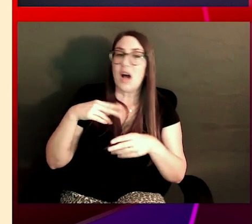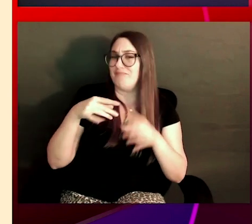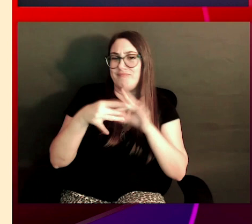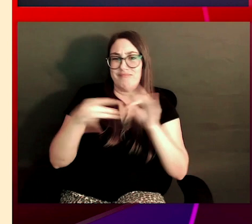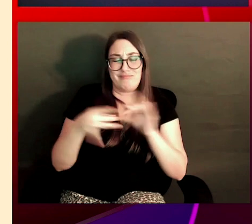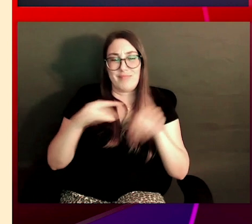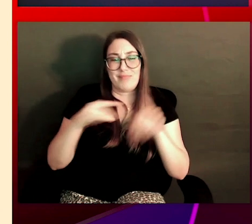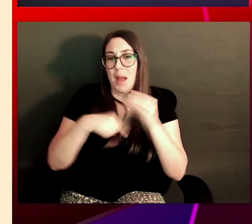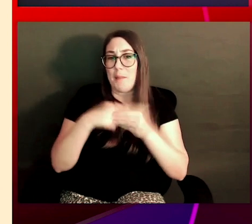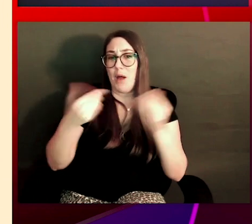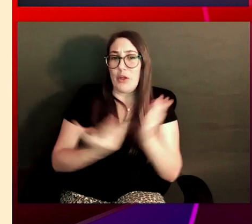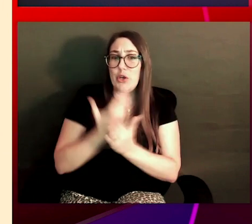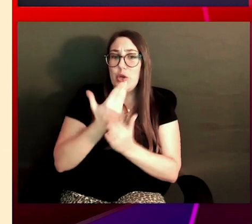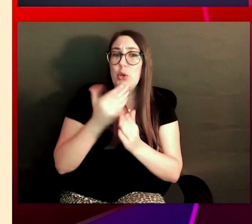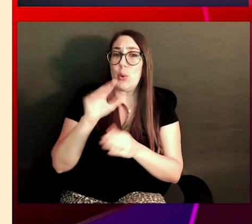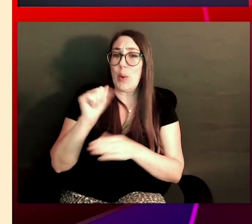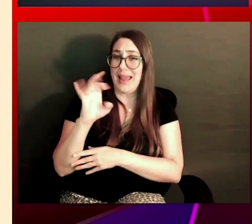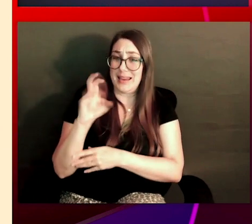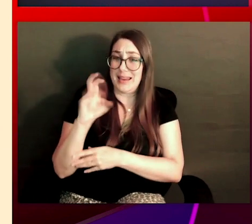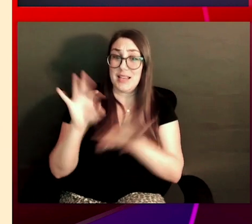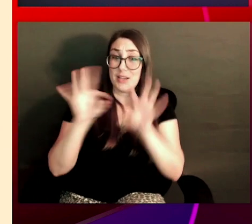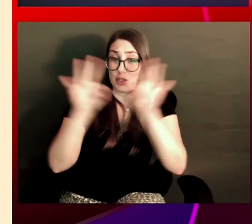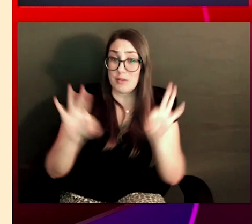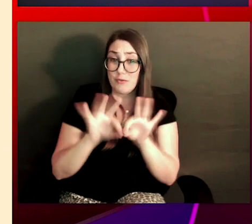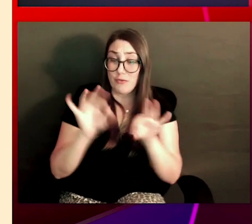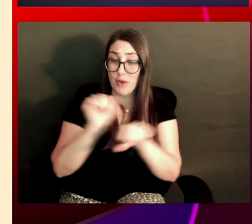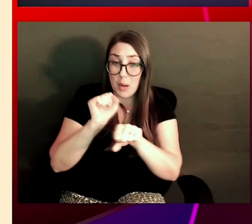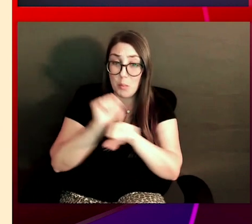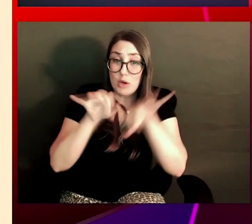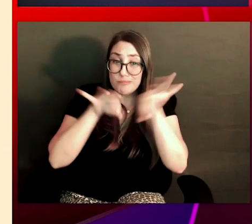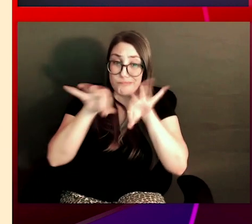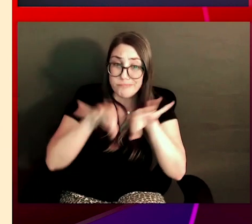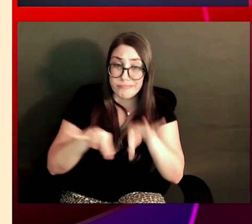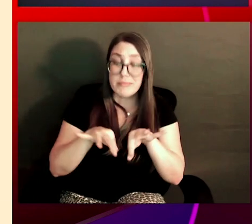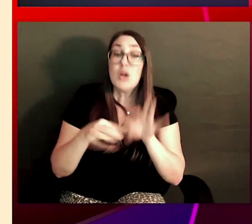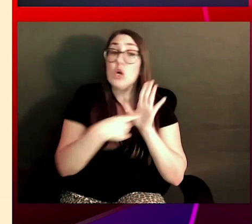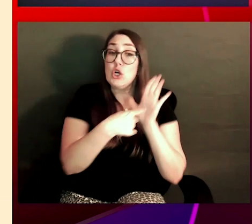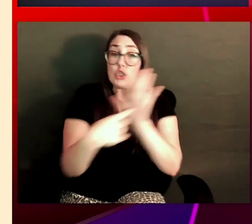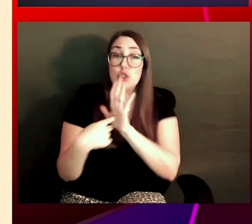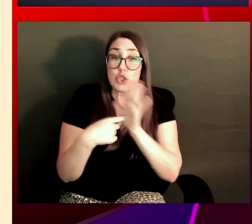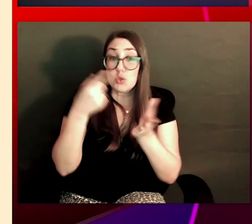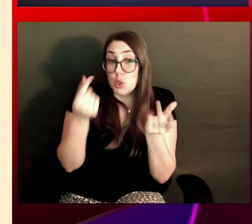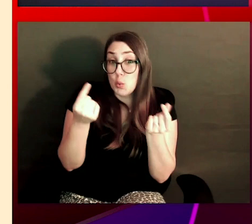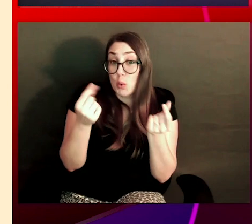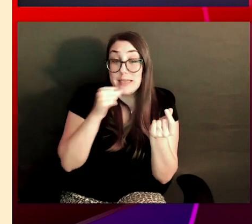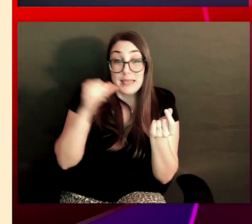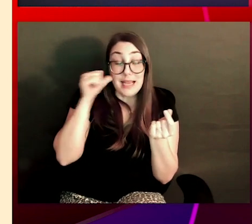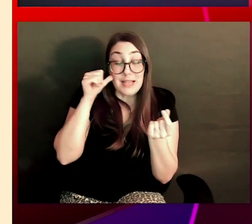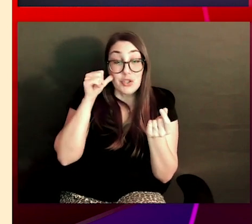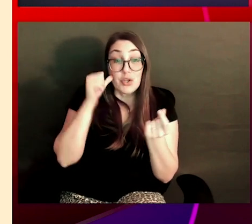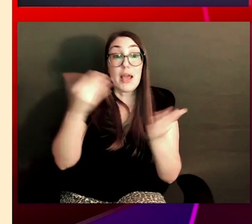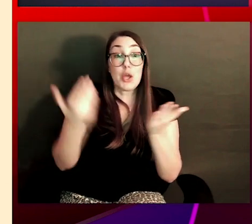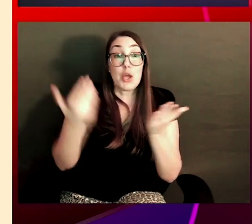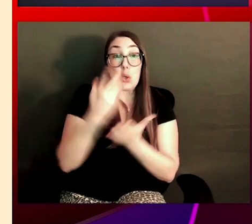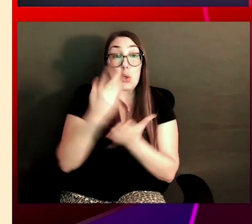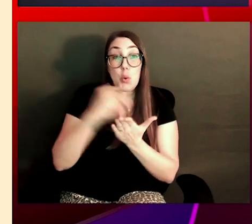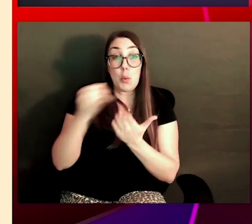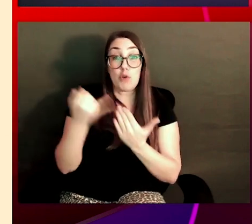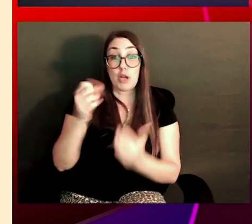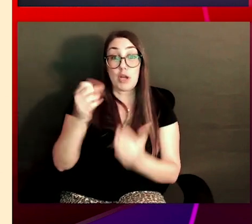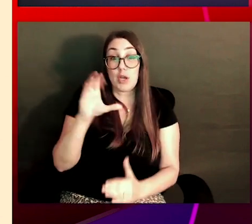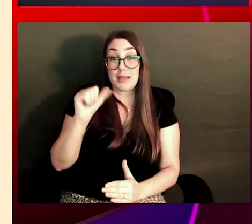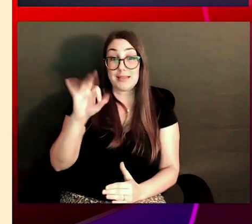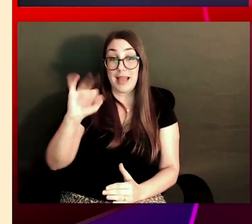Annotations framework. It shows you basically what we went through yesterday, the new project scaffolding, how the annotations work with